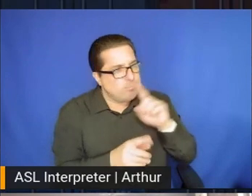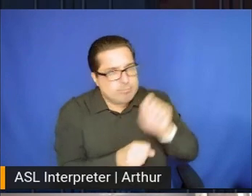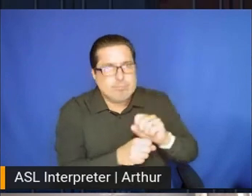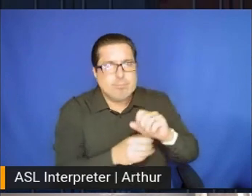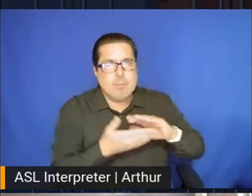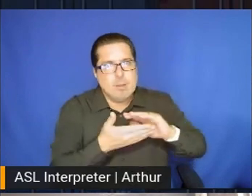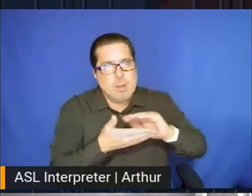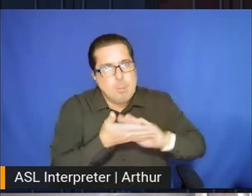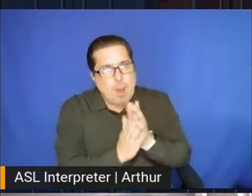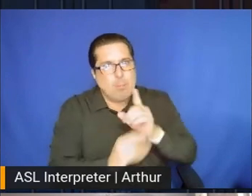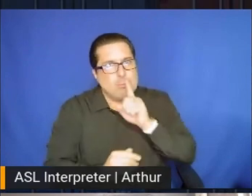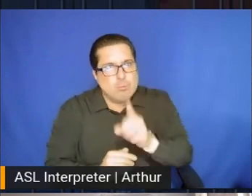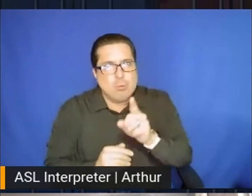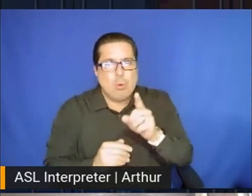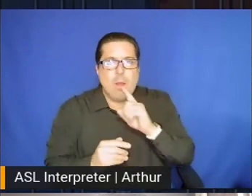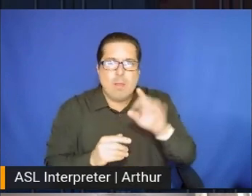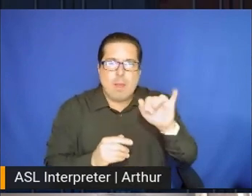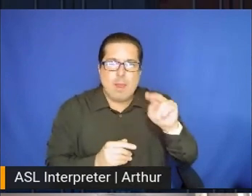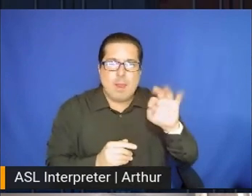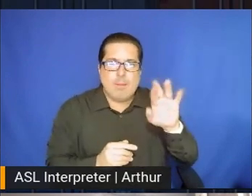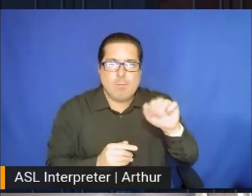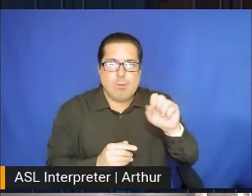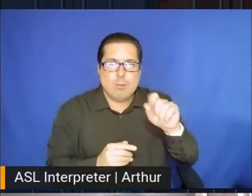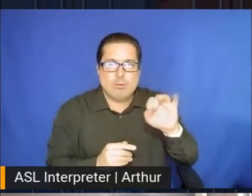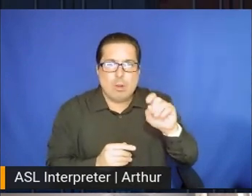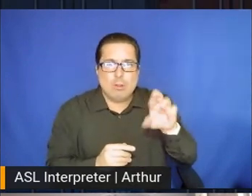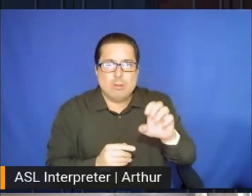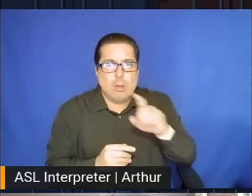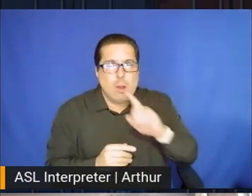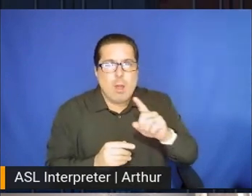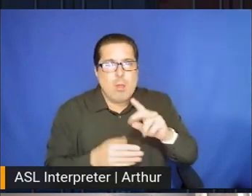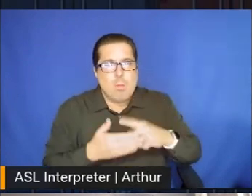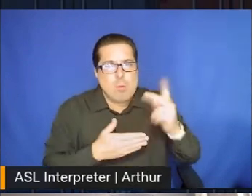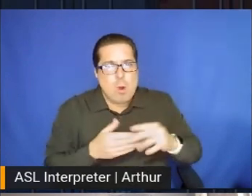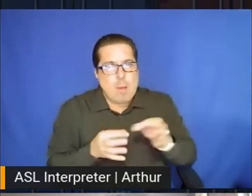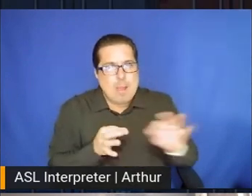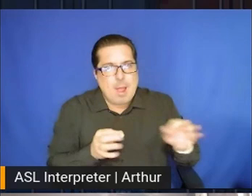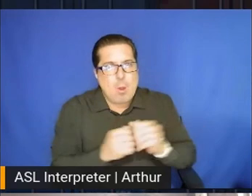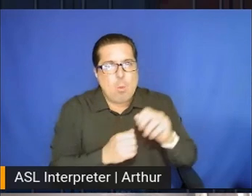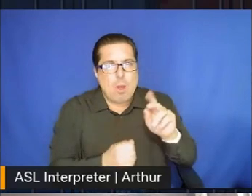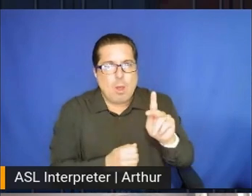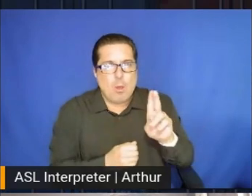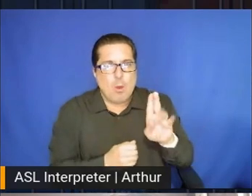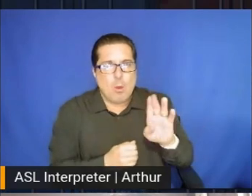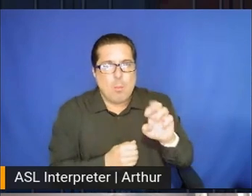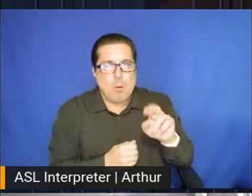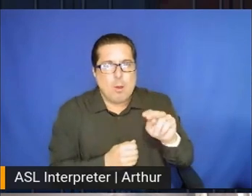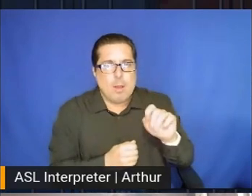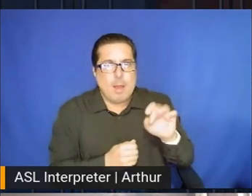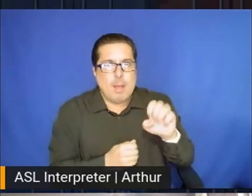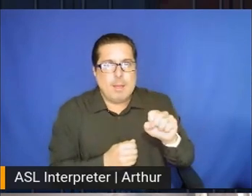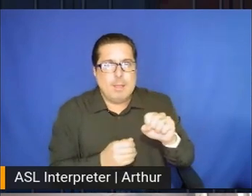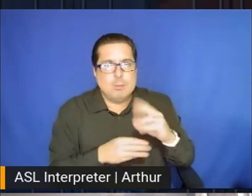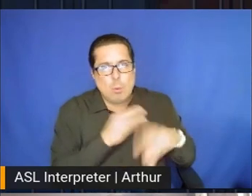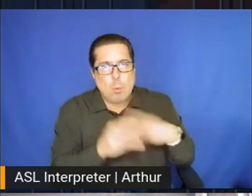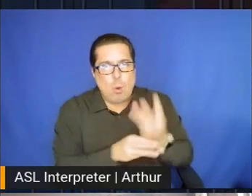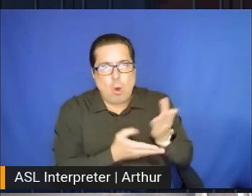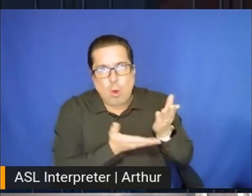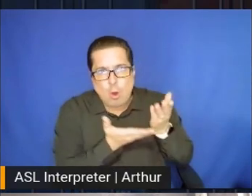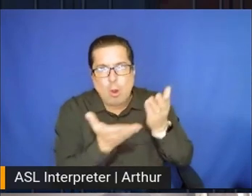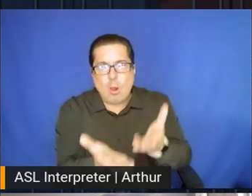infrastructure definitions with programming languages, to bring that to the Kubernetes world. So that's the